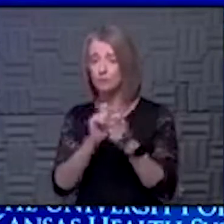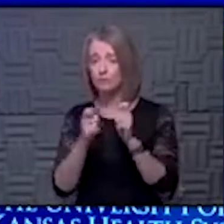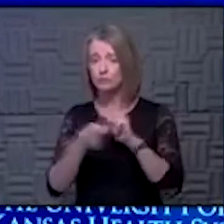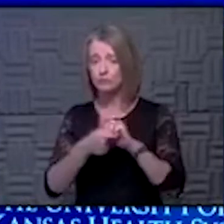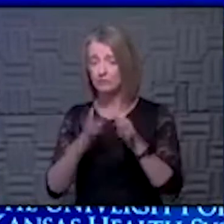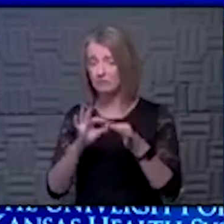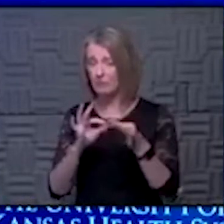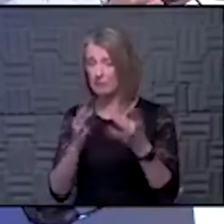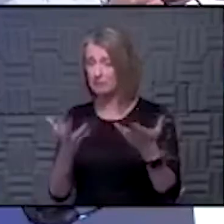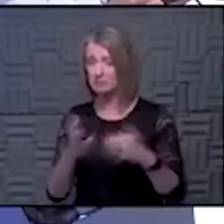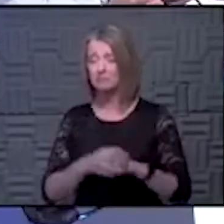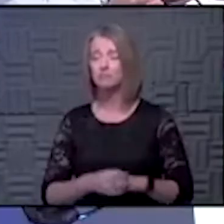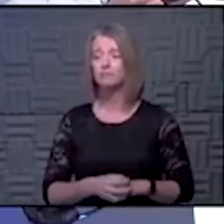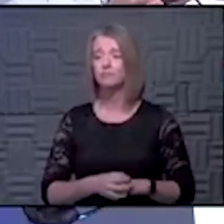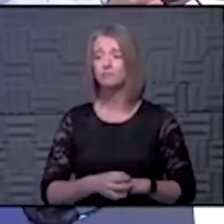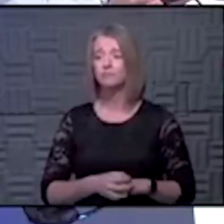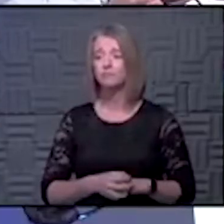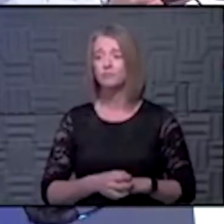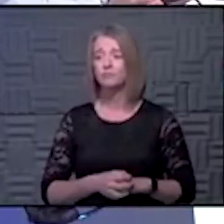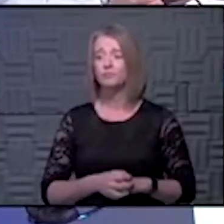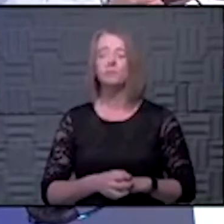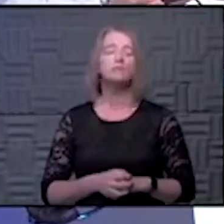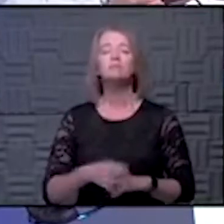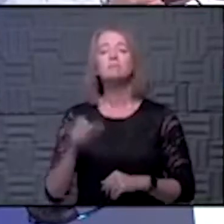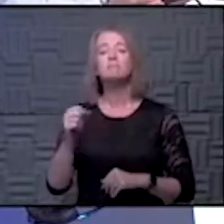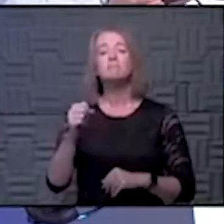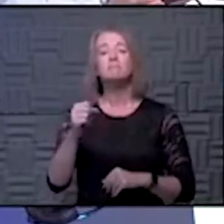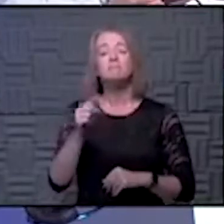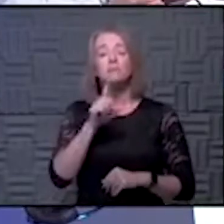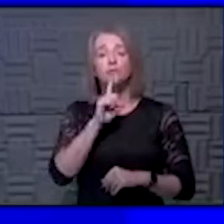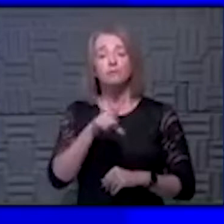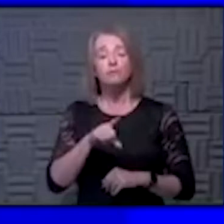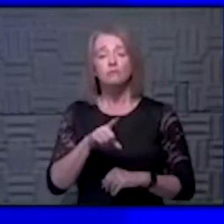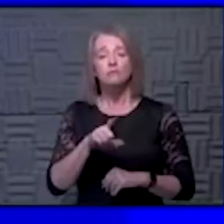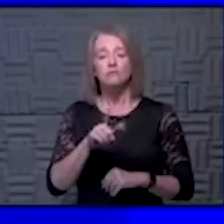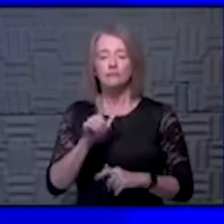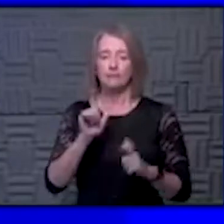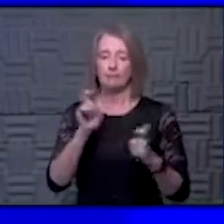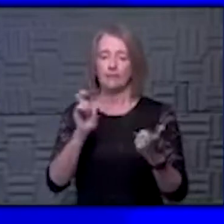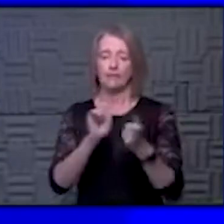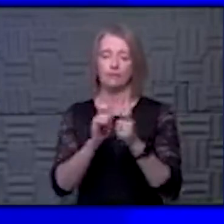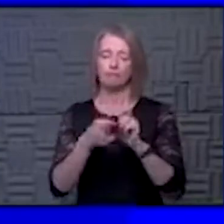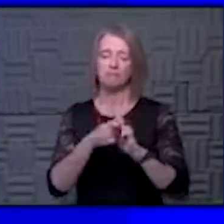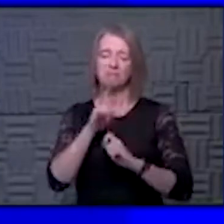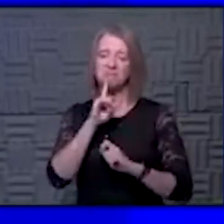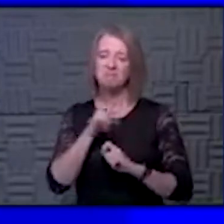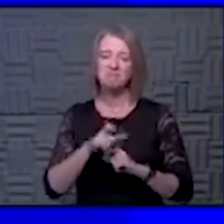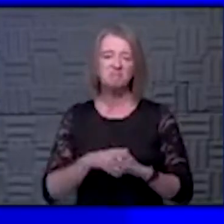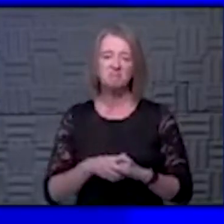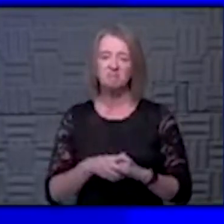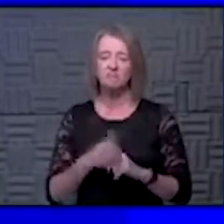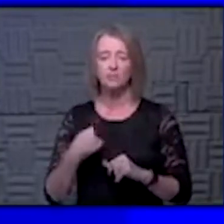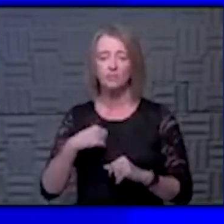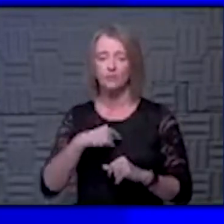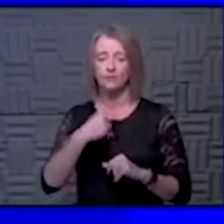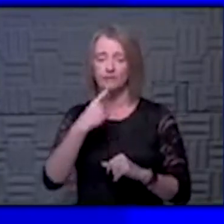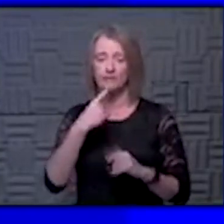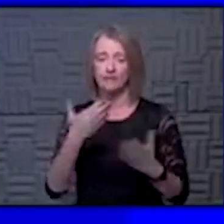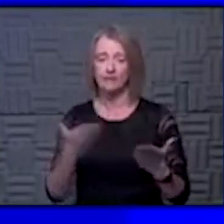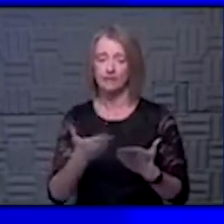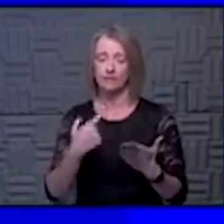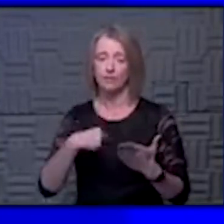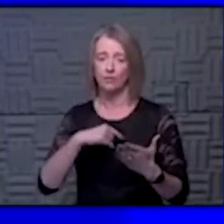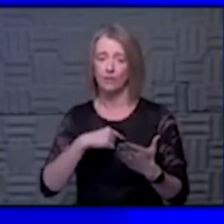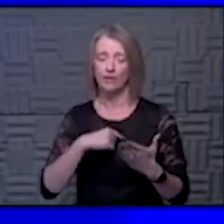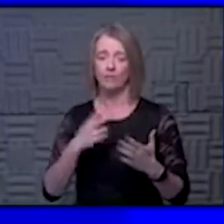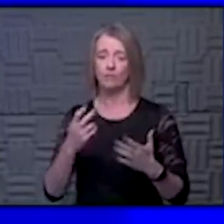from CDC. Yeah, absolutely. That's good. It isn't a big change per se. You know, we've always said here we